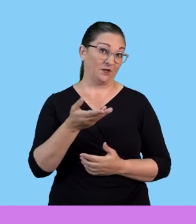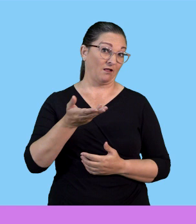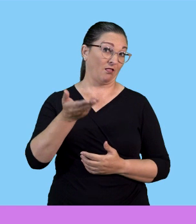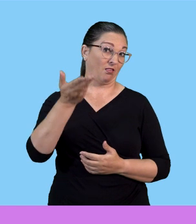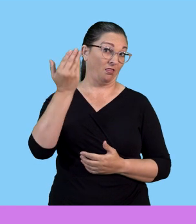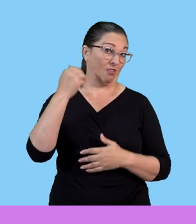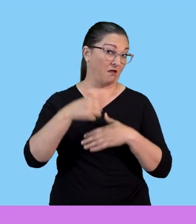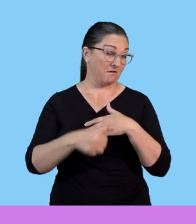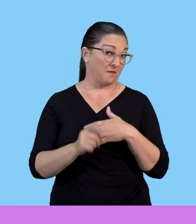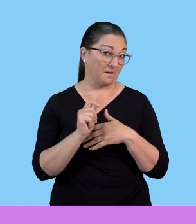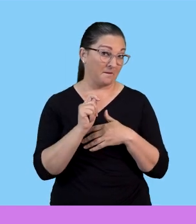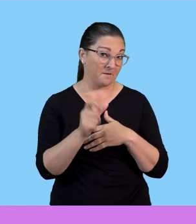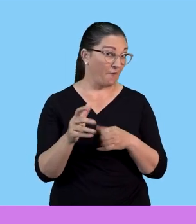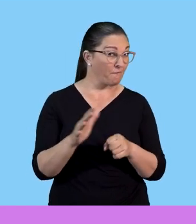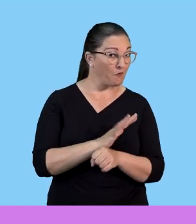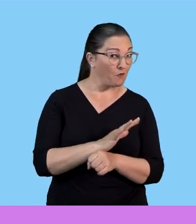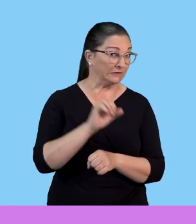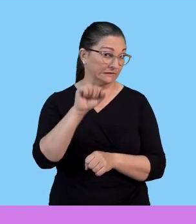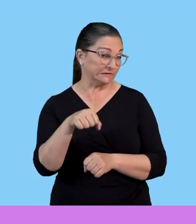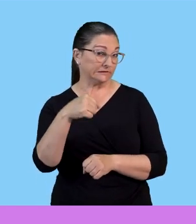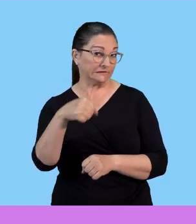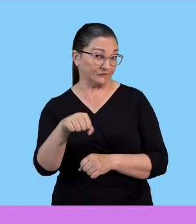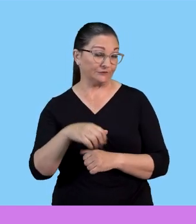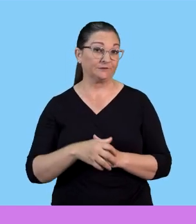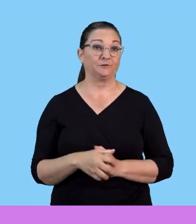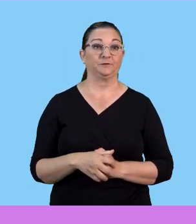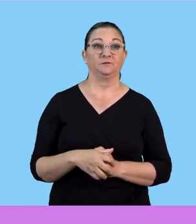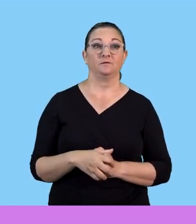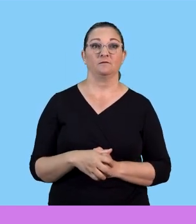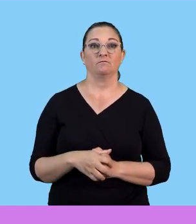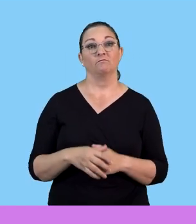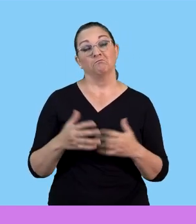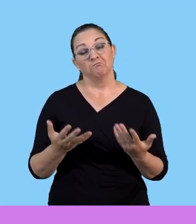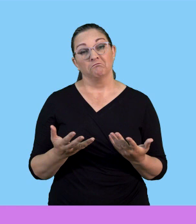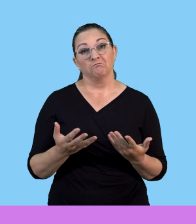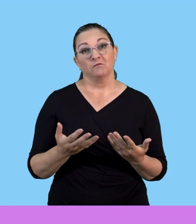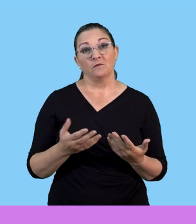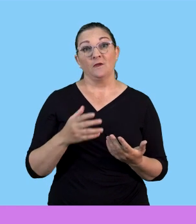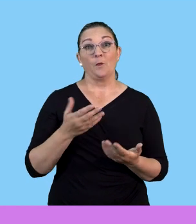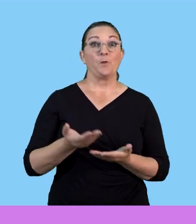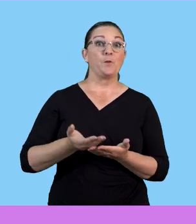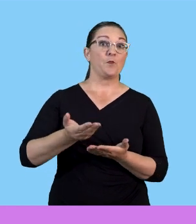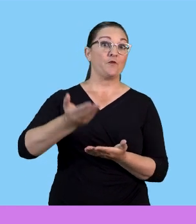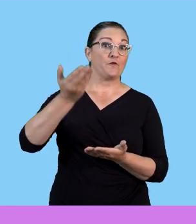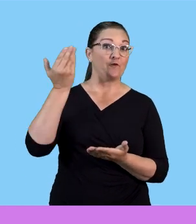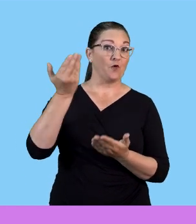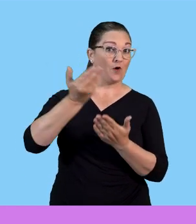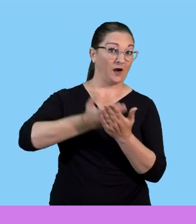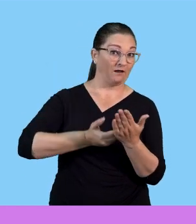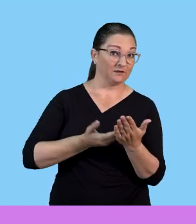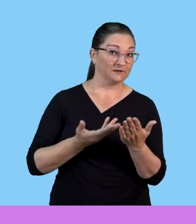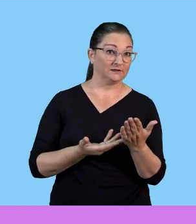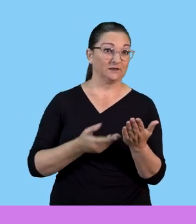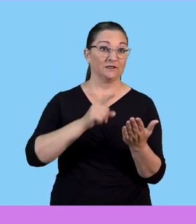Did she settle her previous account in full? Now, because they want to know about the